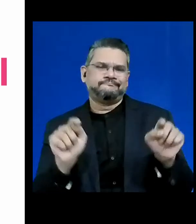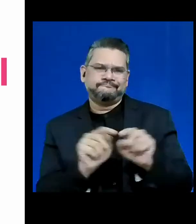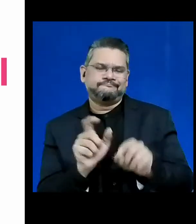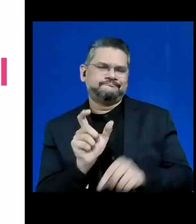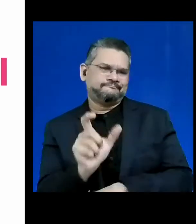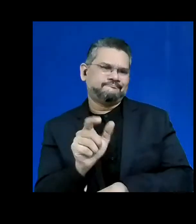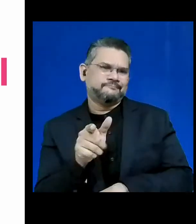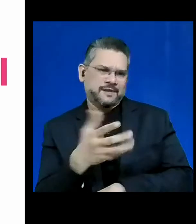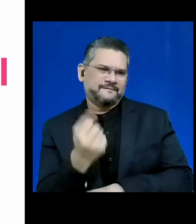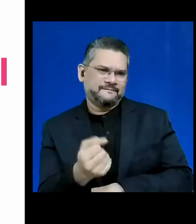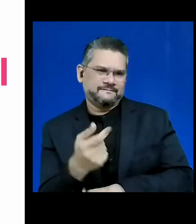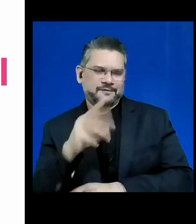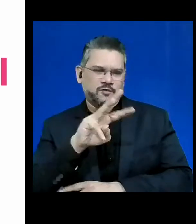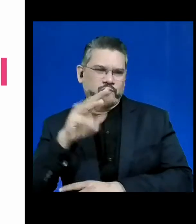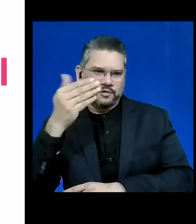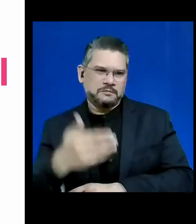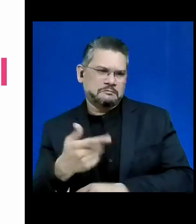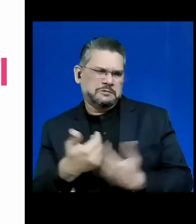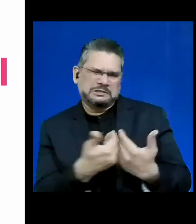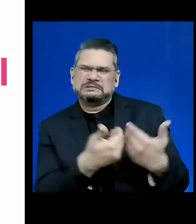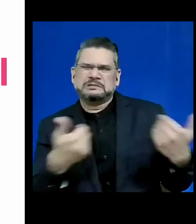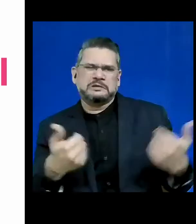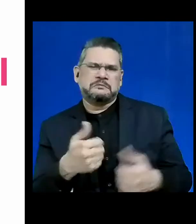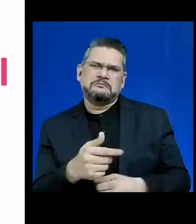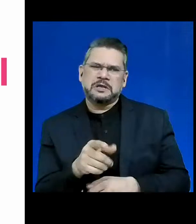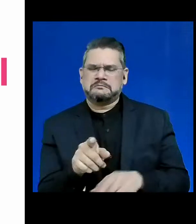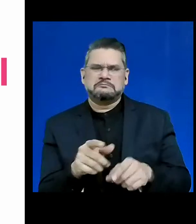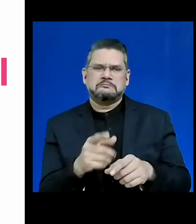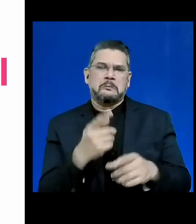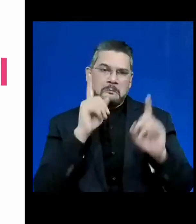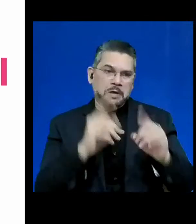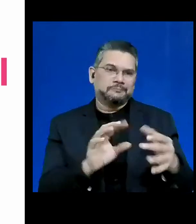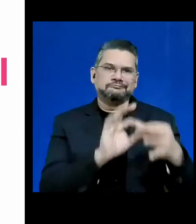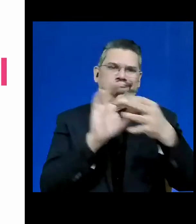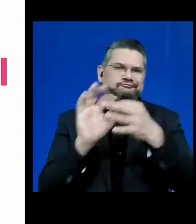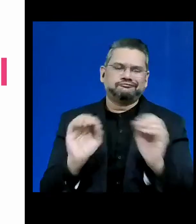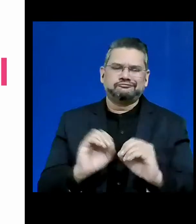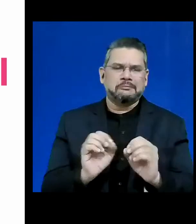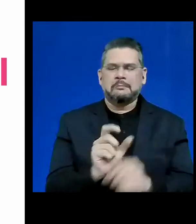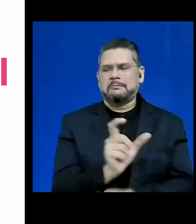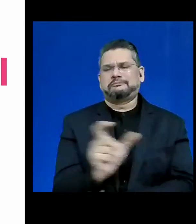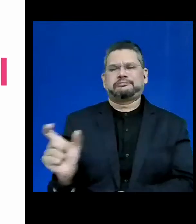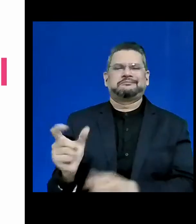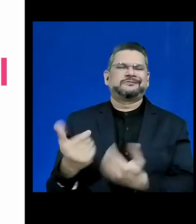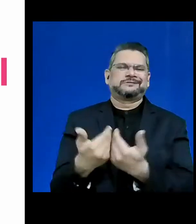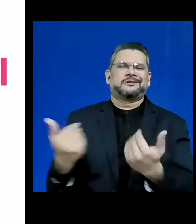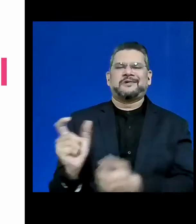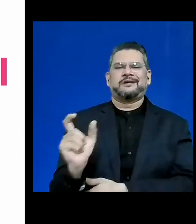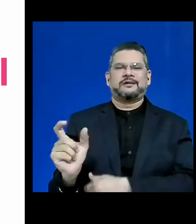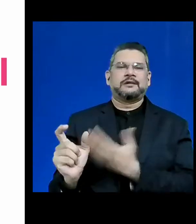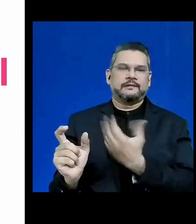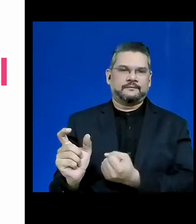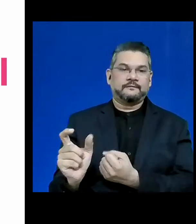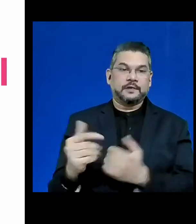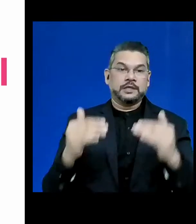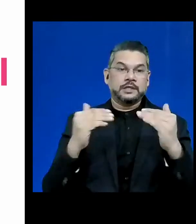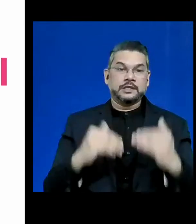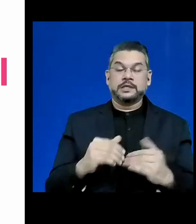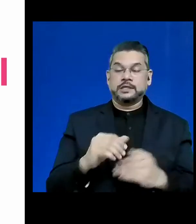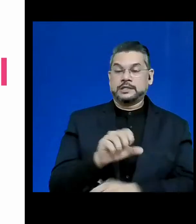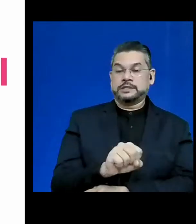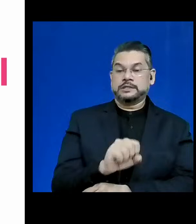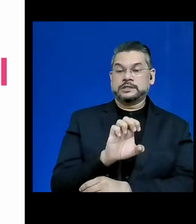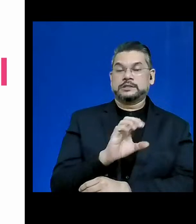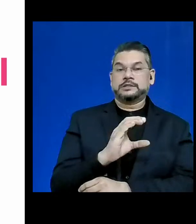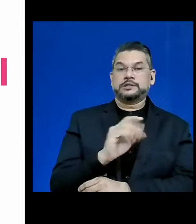correctly, but they do. You do see them quite a bit on the web. Section tags,